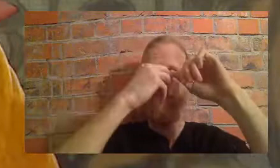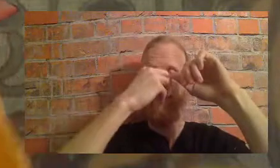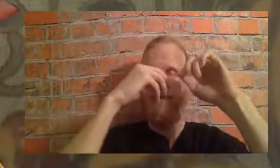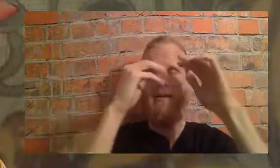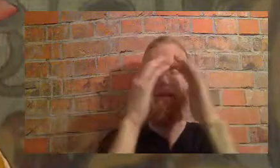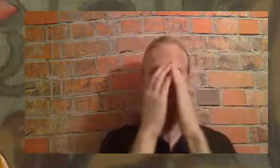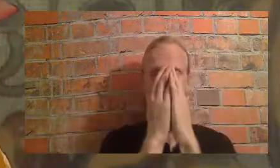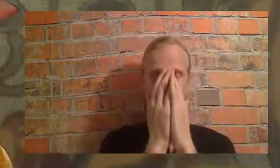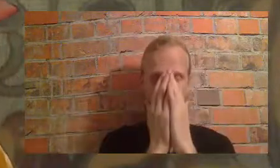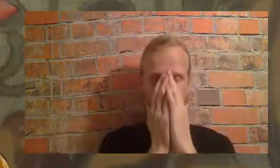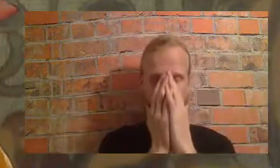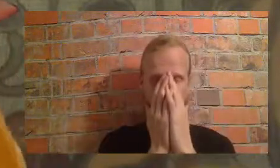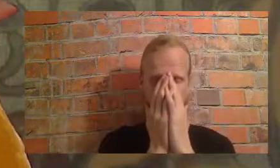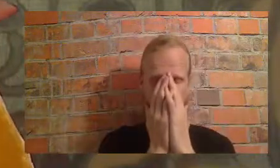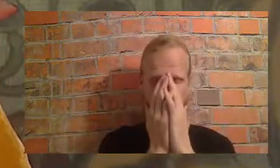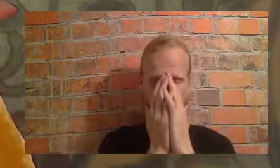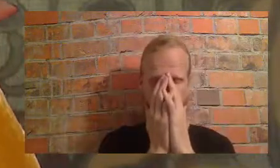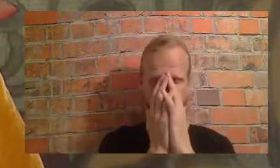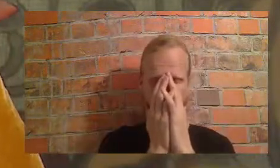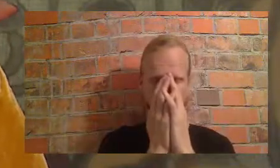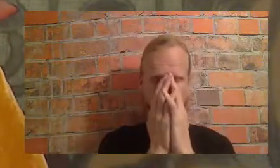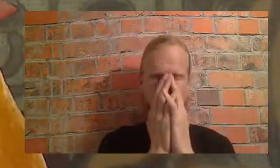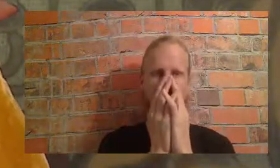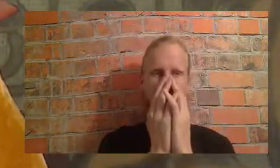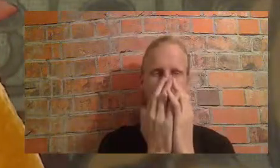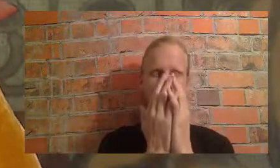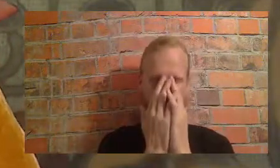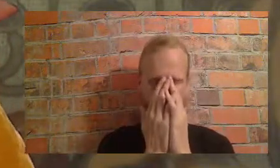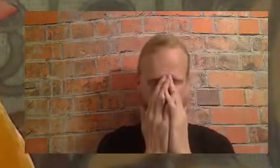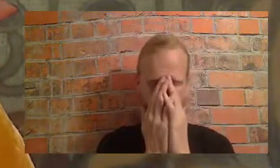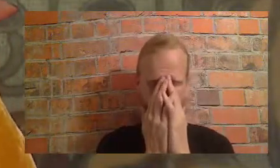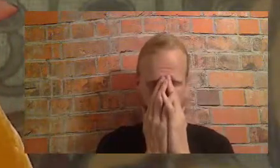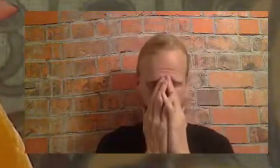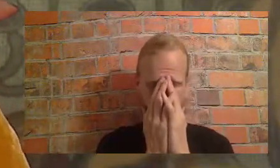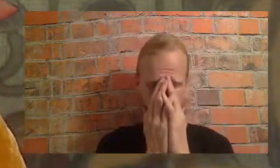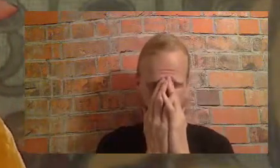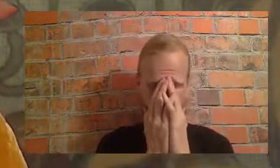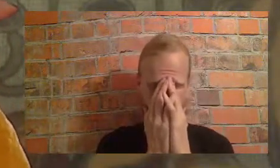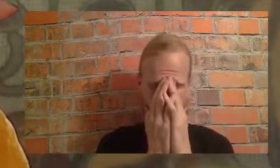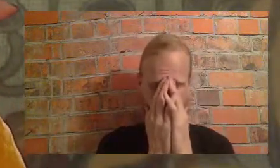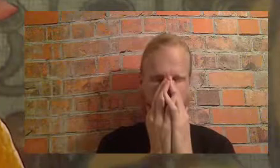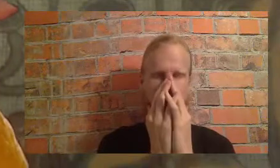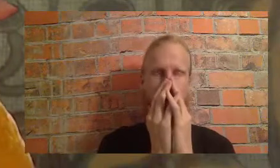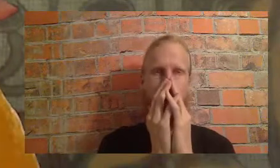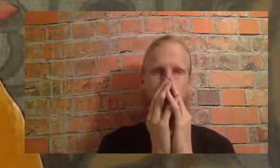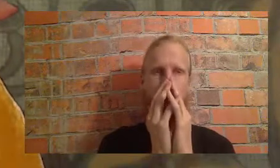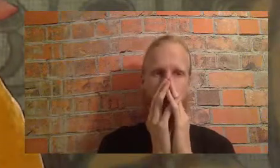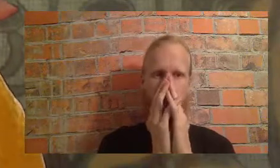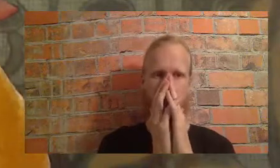This is where you have 30 seconds to discuss what you think happened.